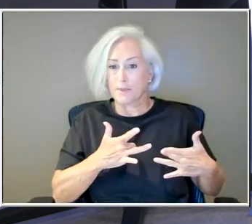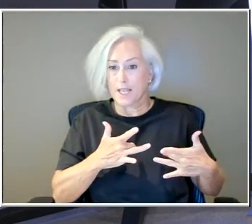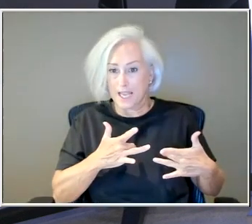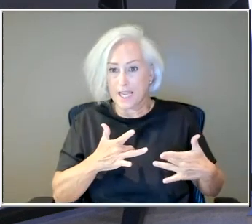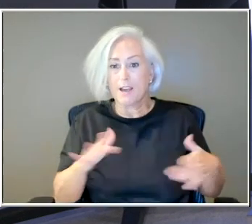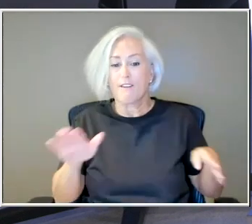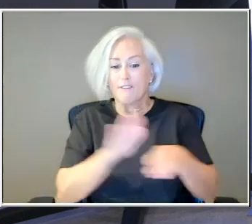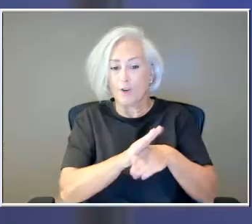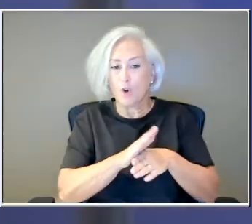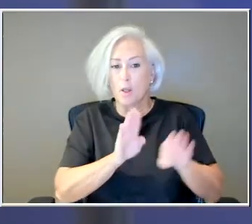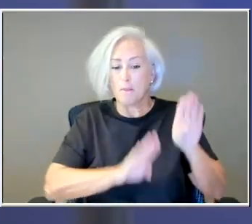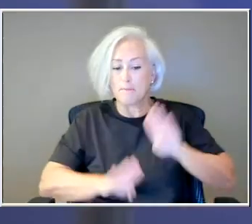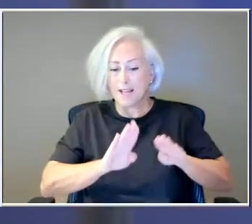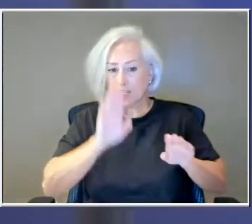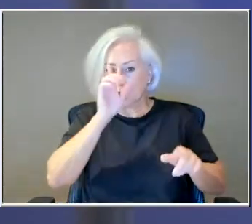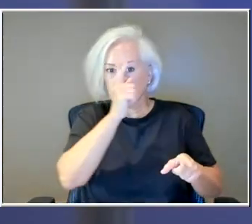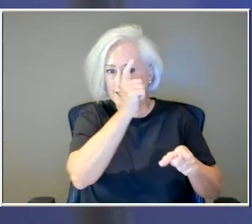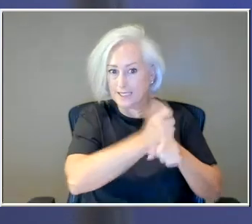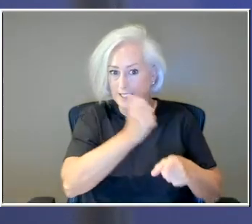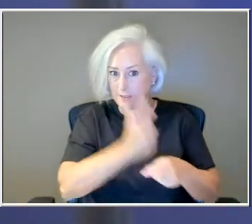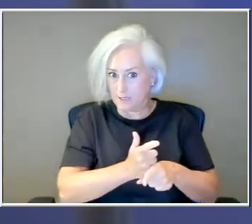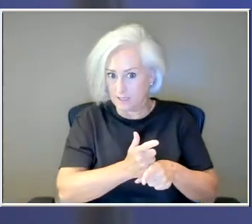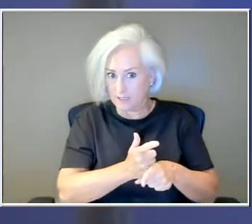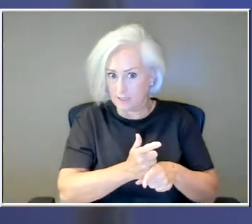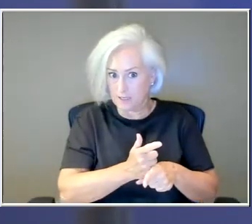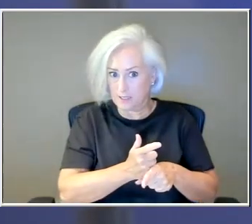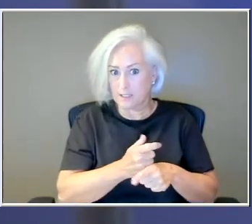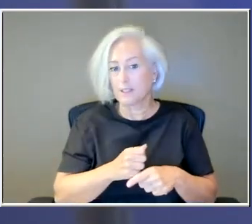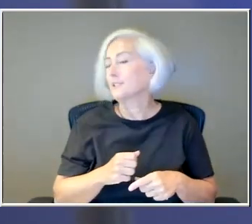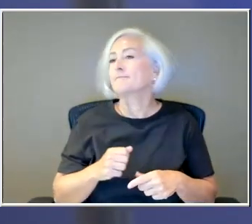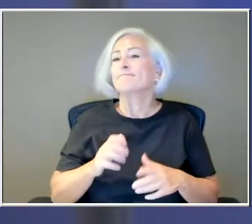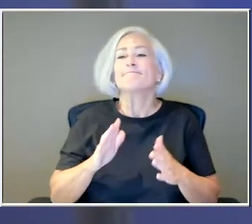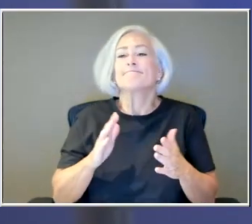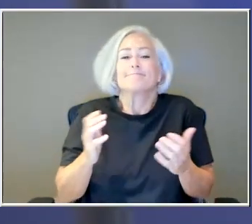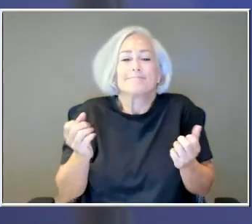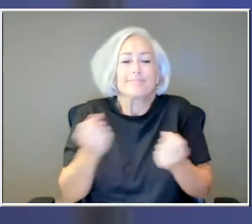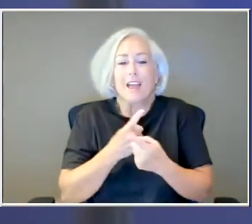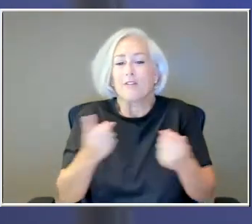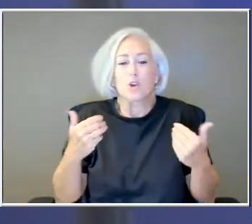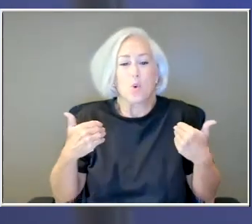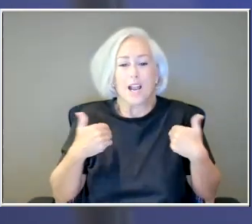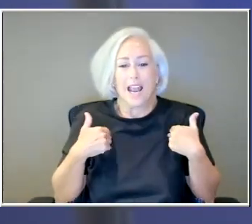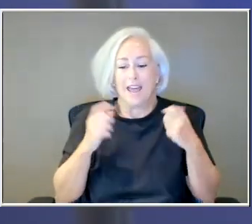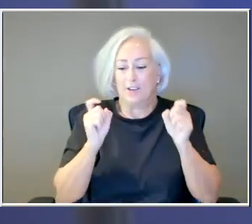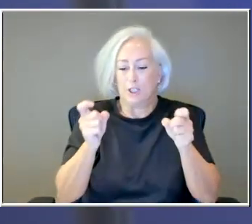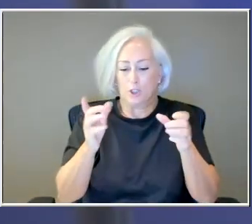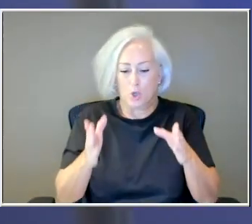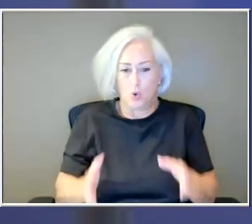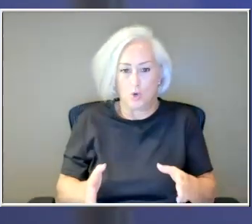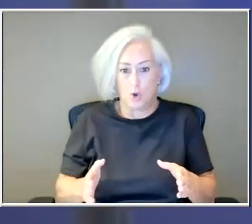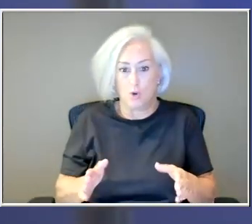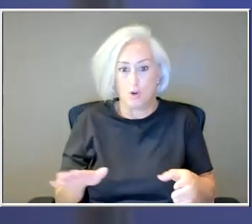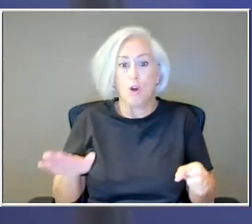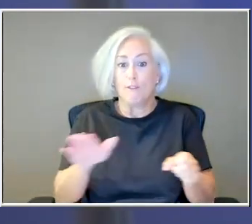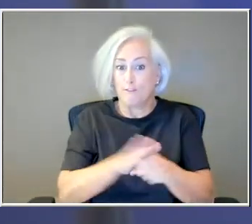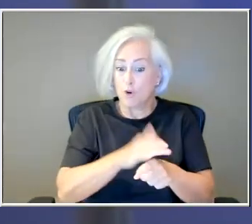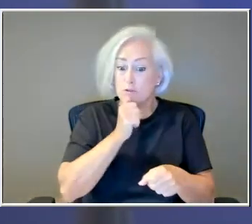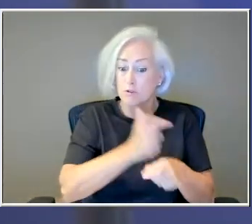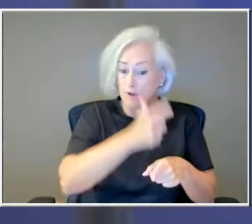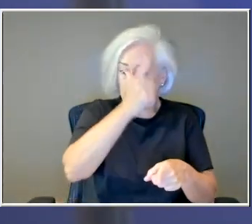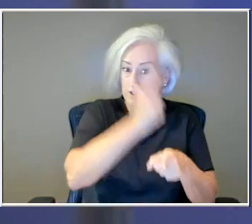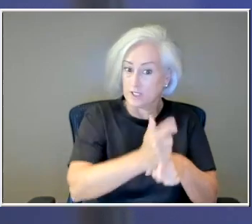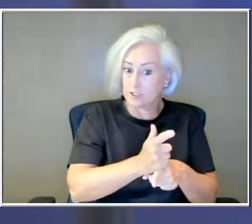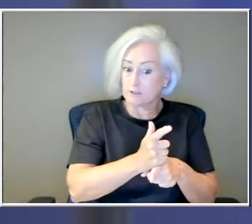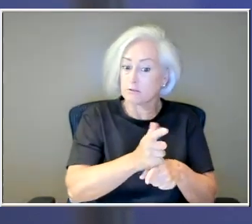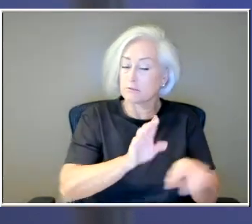So fortunately, in our world today, everybody has a donor. Oh, okay. Yeah, a full sibling is a donor, but most families have a